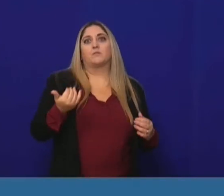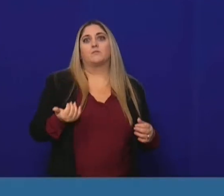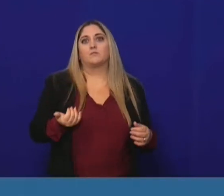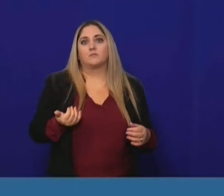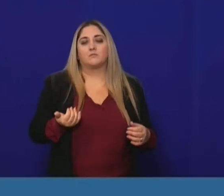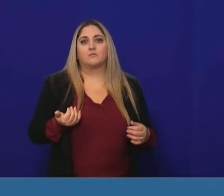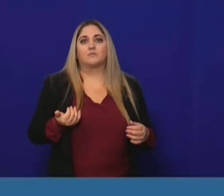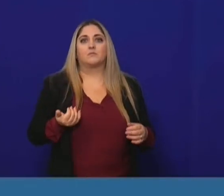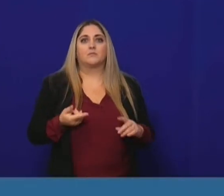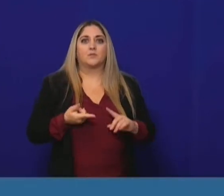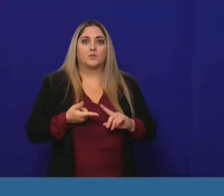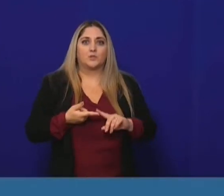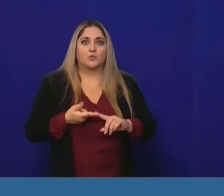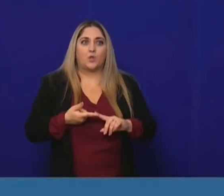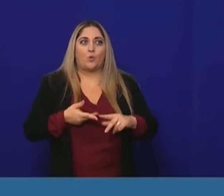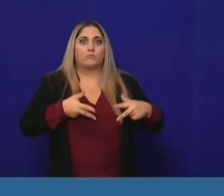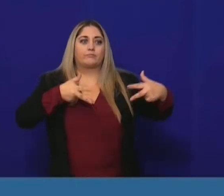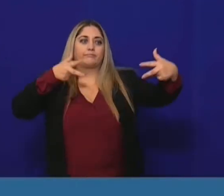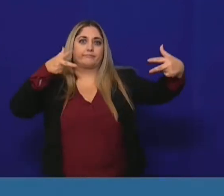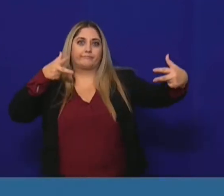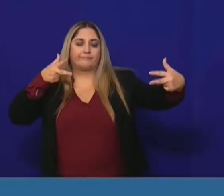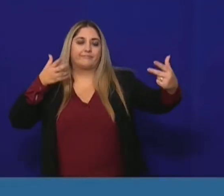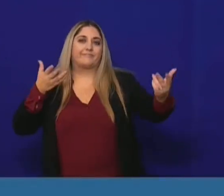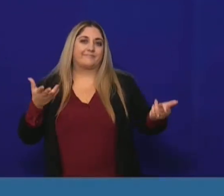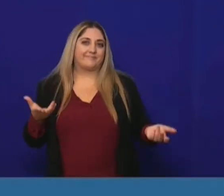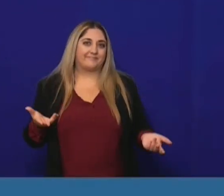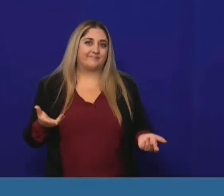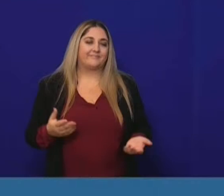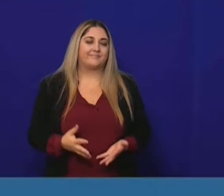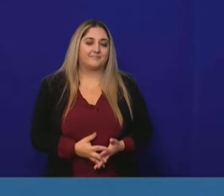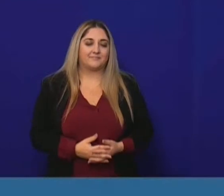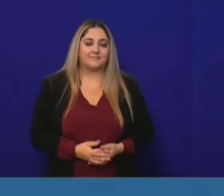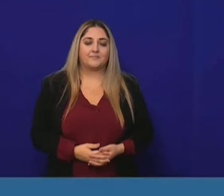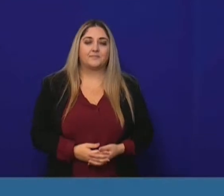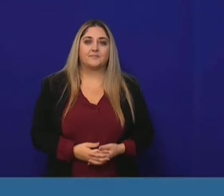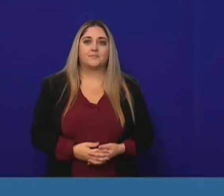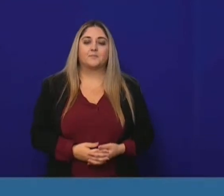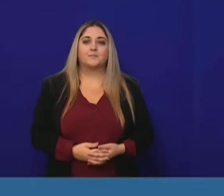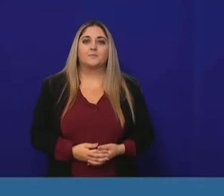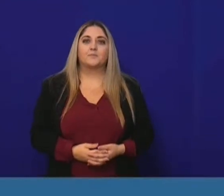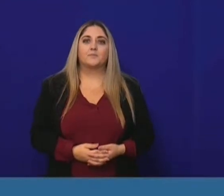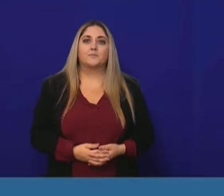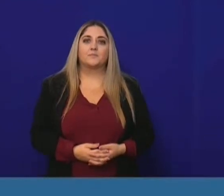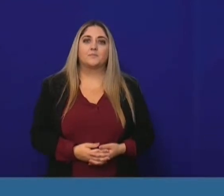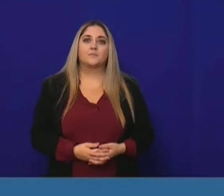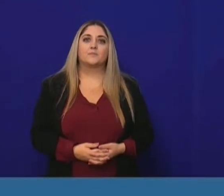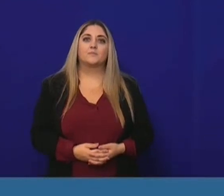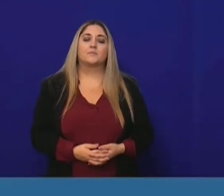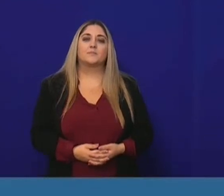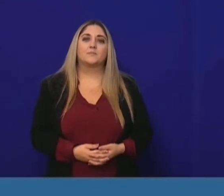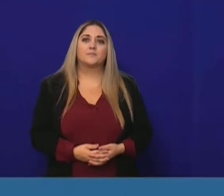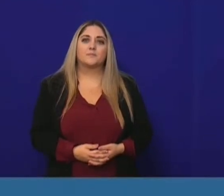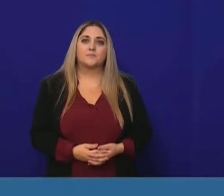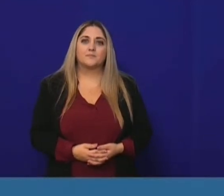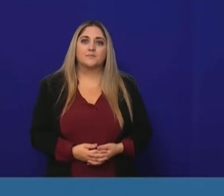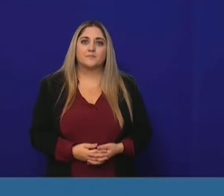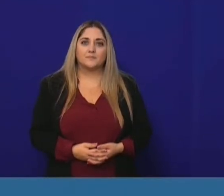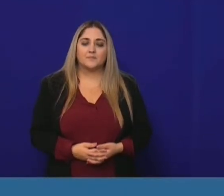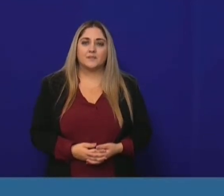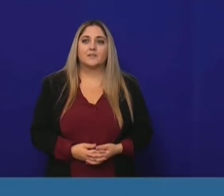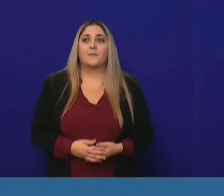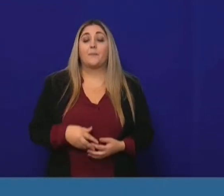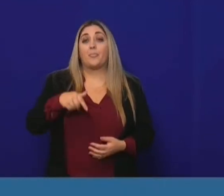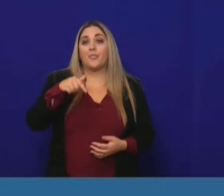u anke dawk li jkollhom il-faċilitajiet ta' pereżempju tablets kun jistgħu wkoll jikkomunikaw b'dawn il-mezzi. Illum il-ġurnata li għandna